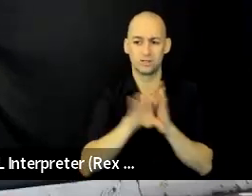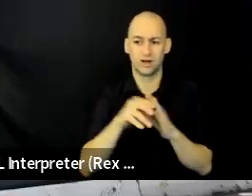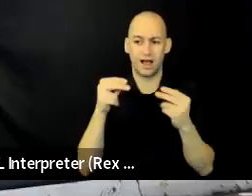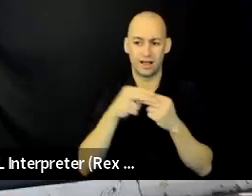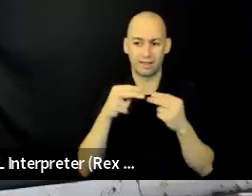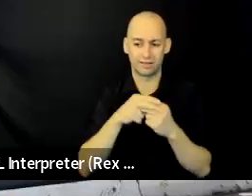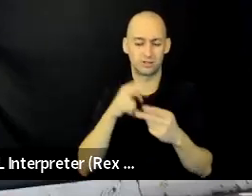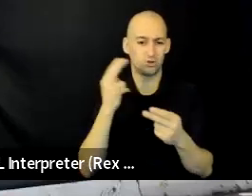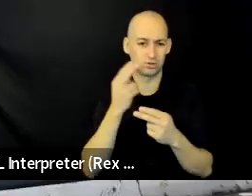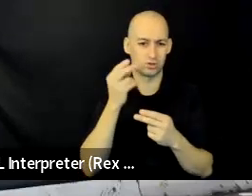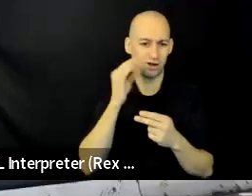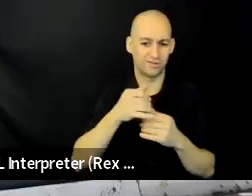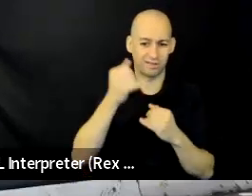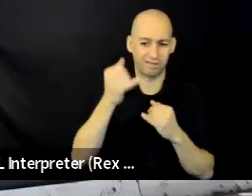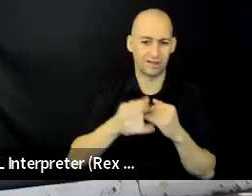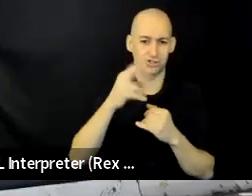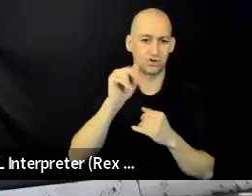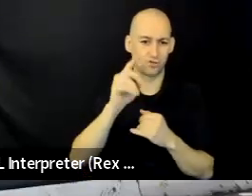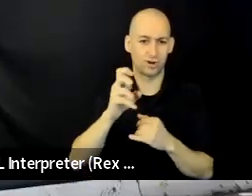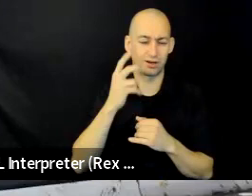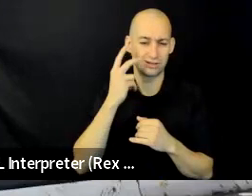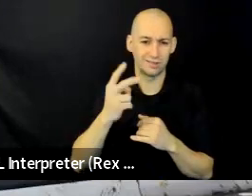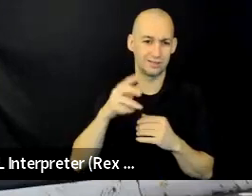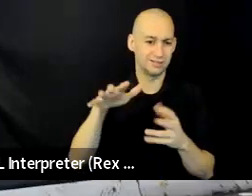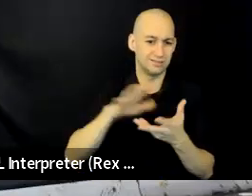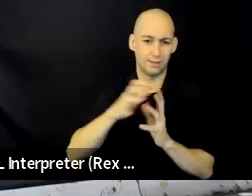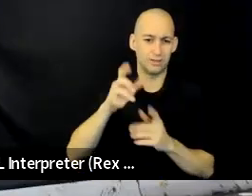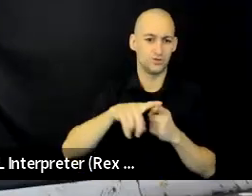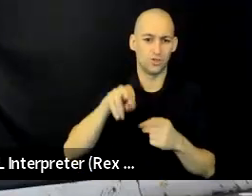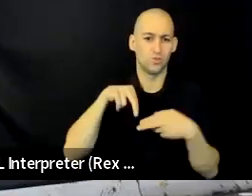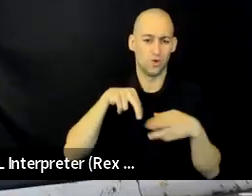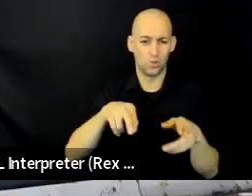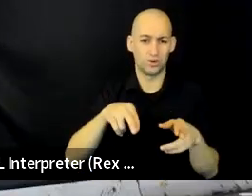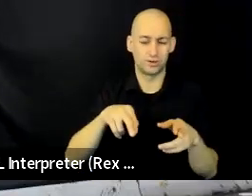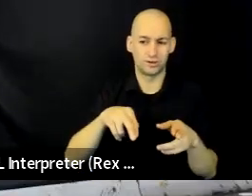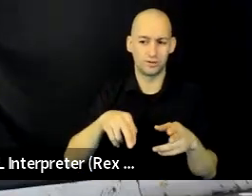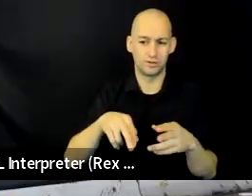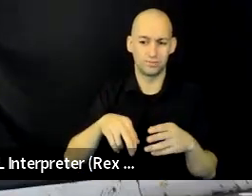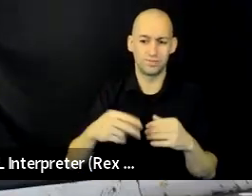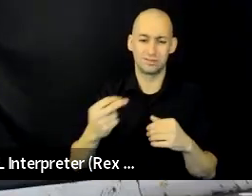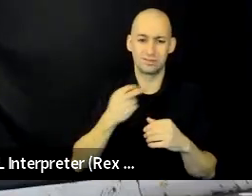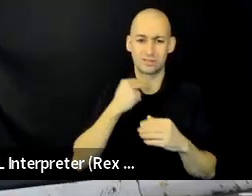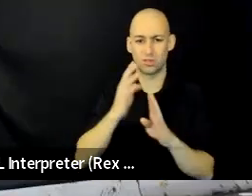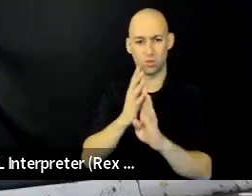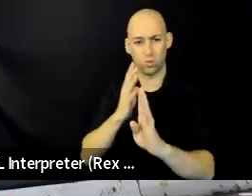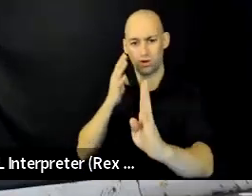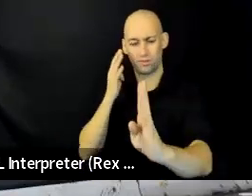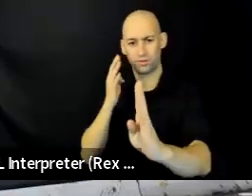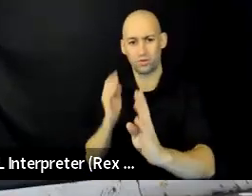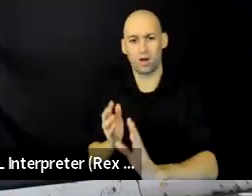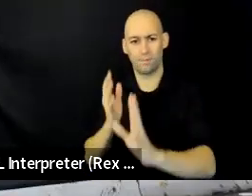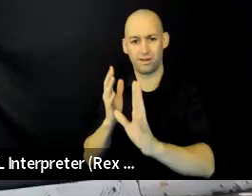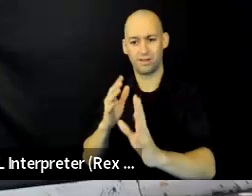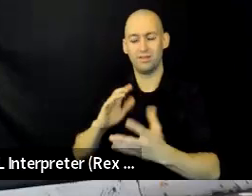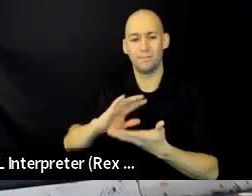Chance Grade have experienced over the decades. They see the damage to the road. They see retaining walls go up. Those retaining walls get